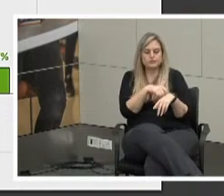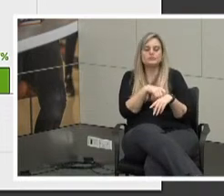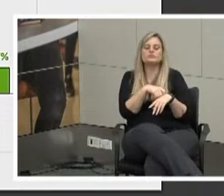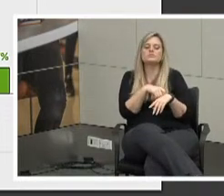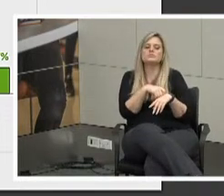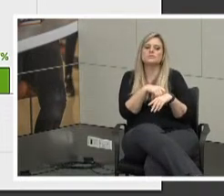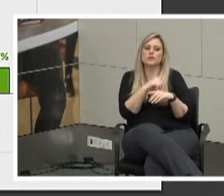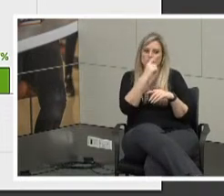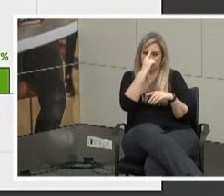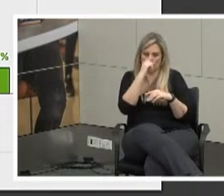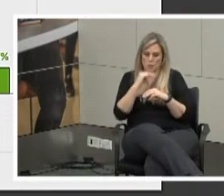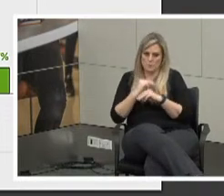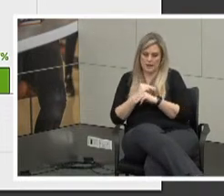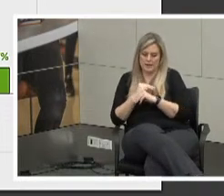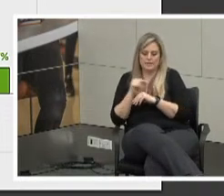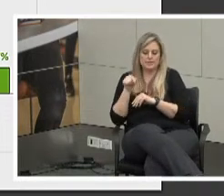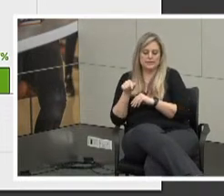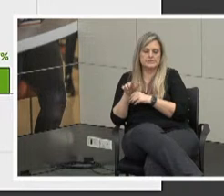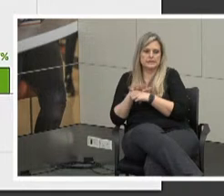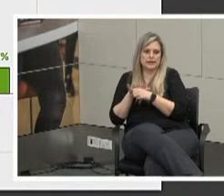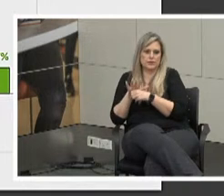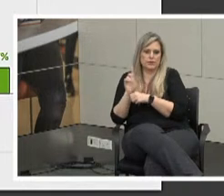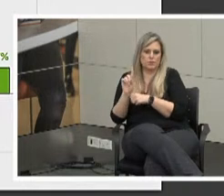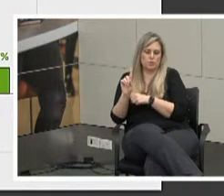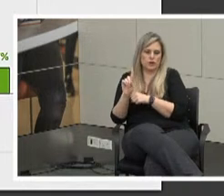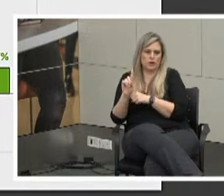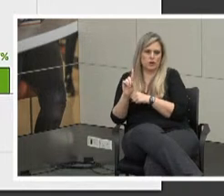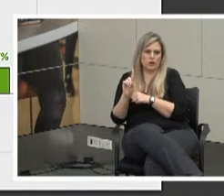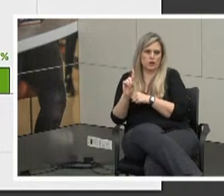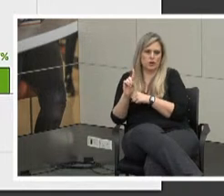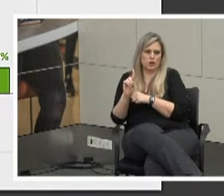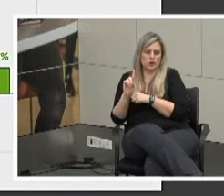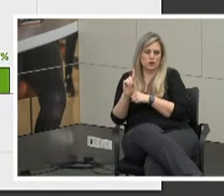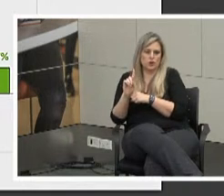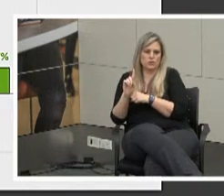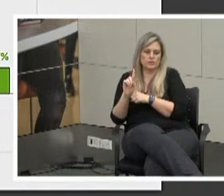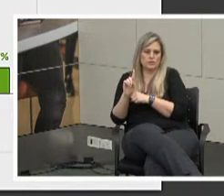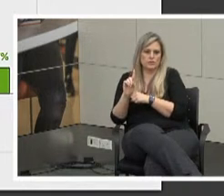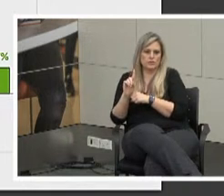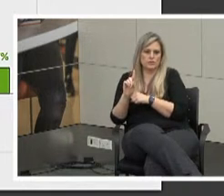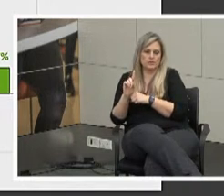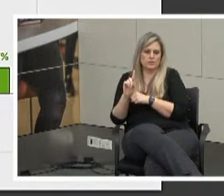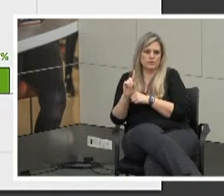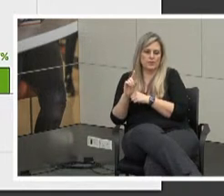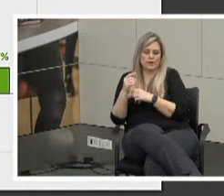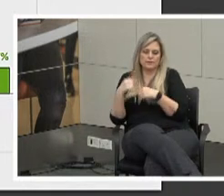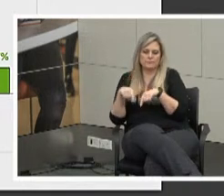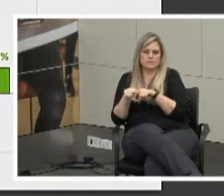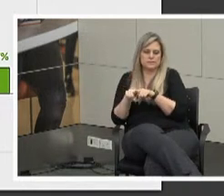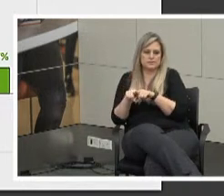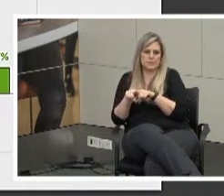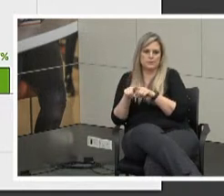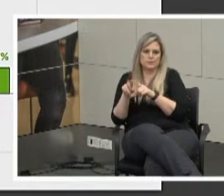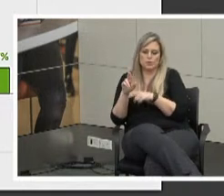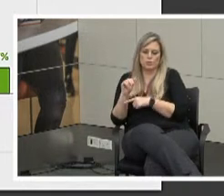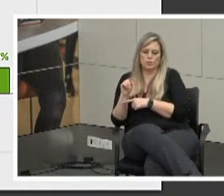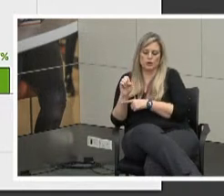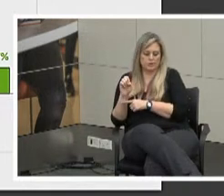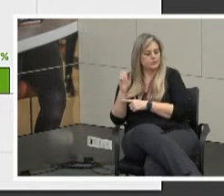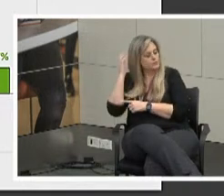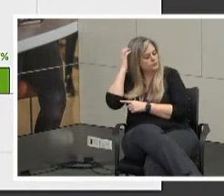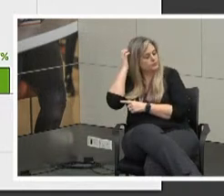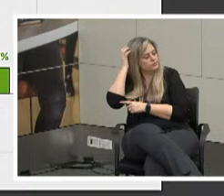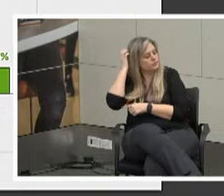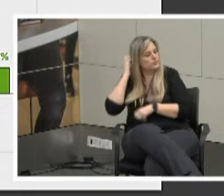um in math is the area that they stayed at the Target uh at that rate and so we still need to